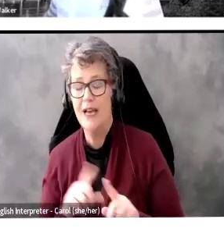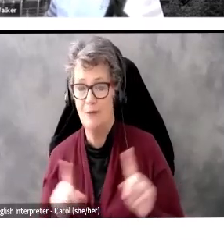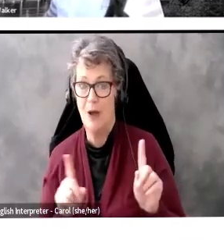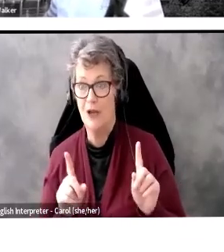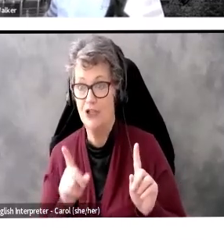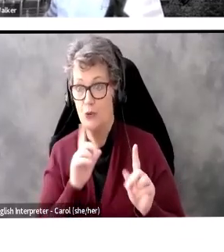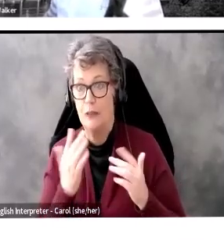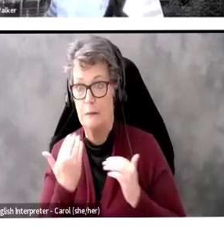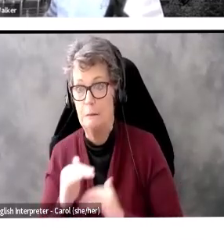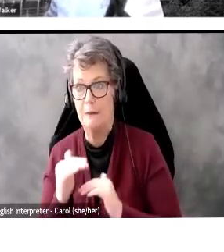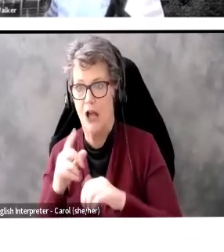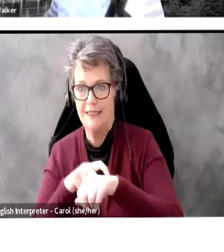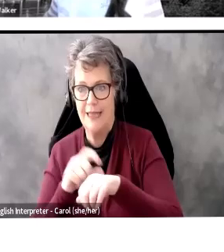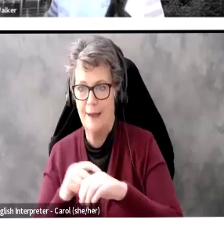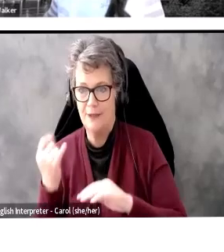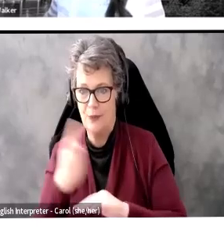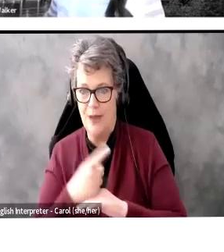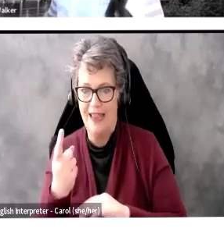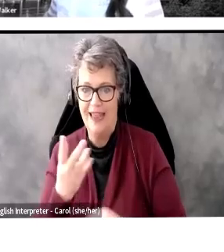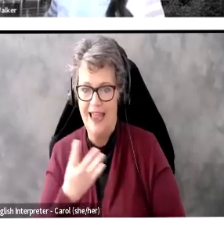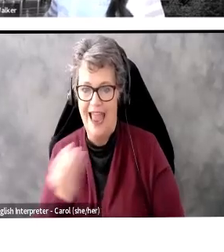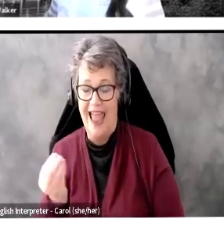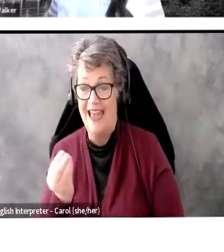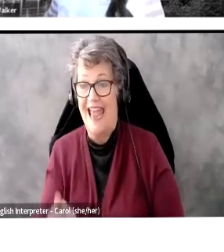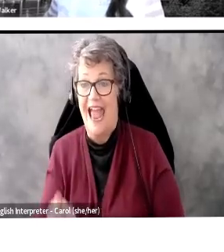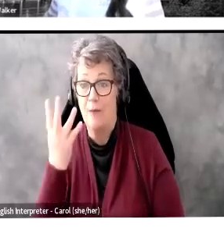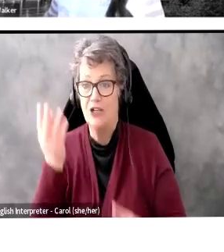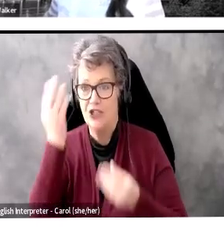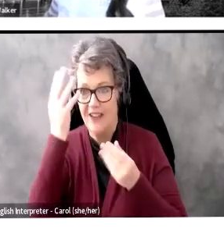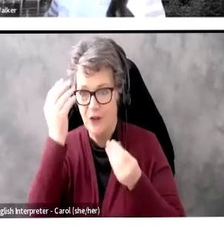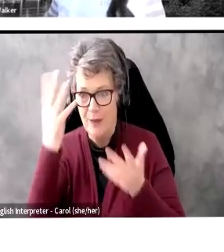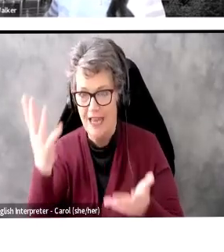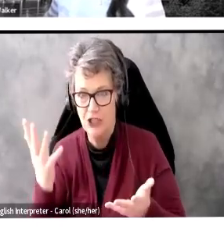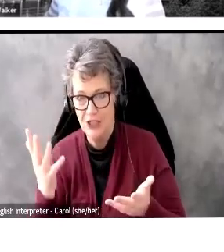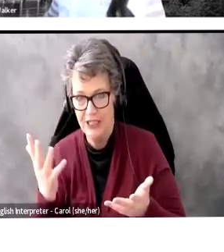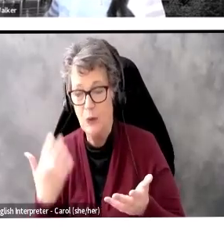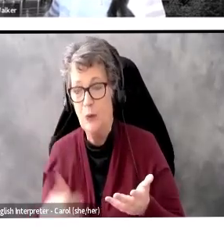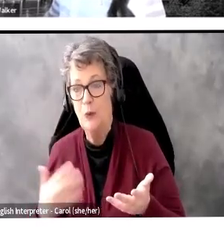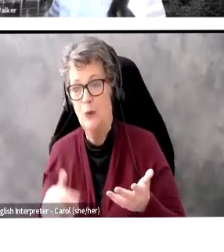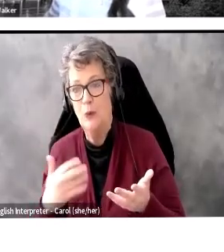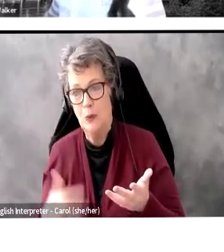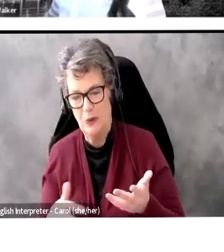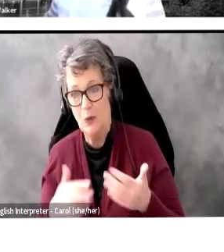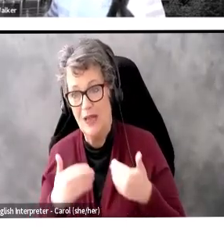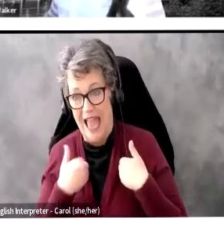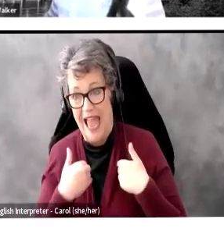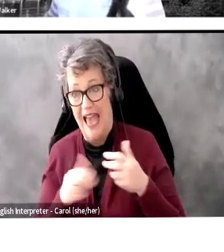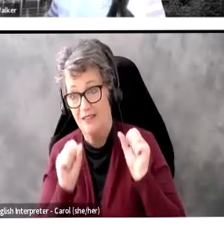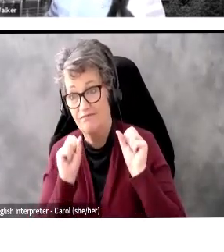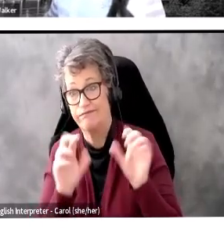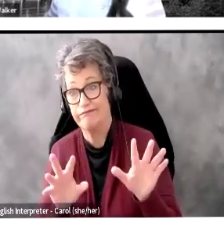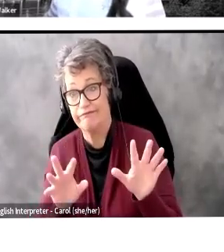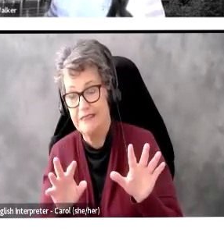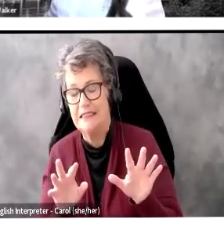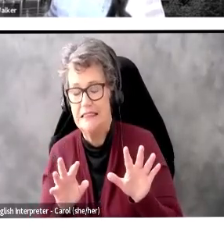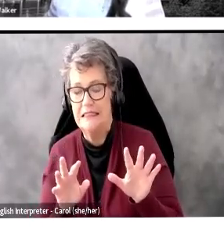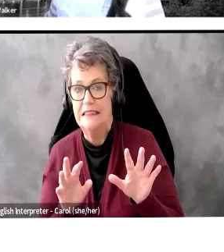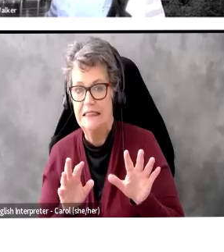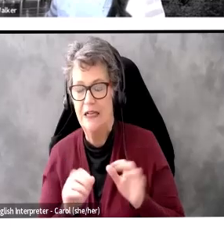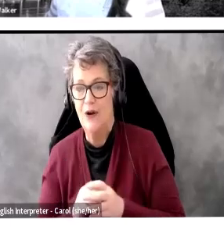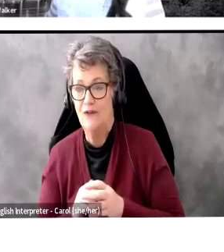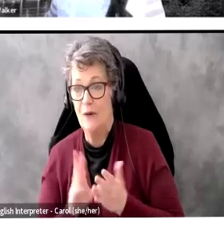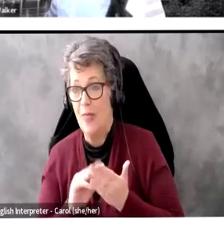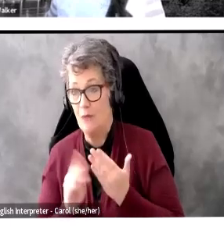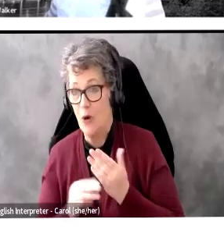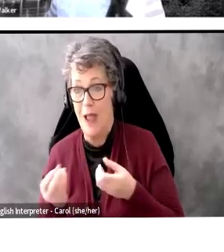just really limited on time and the amount of information that we had to display out from our various